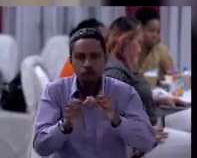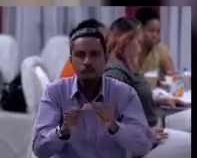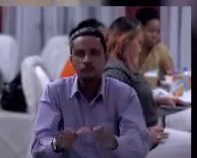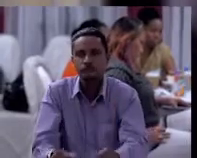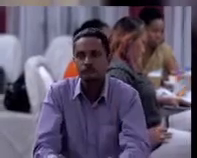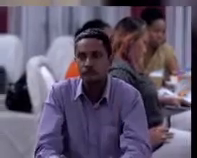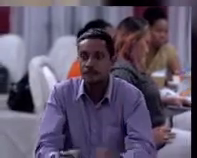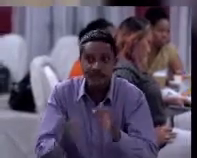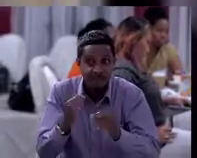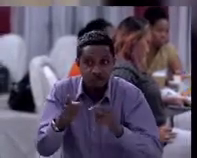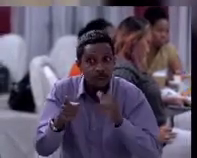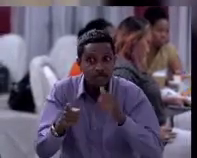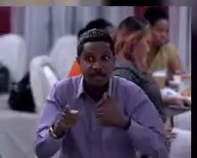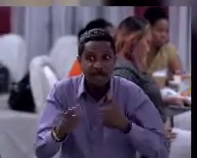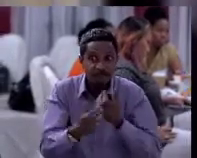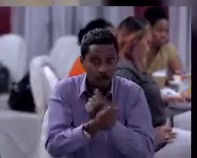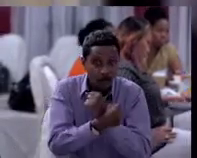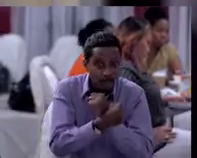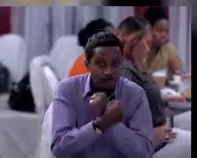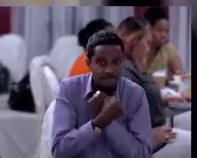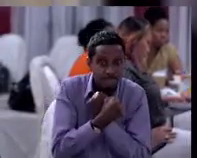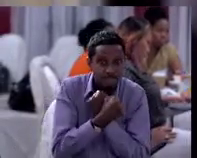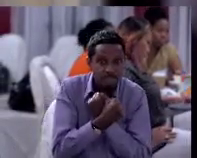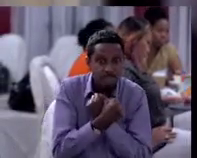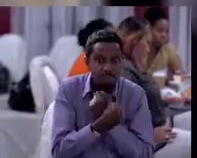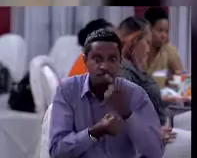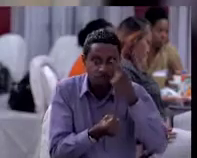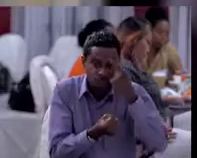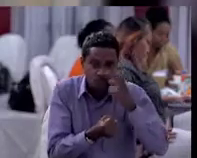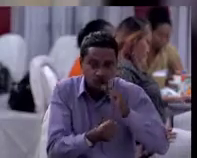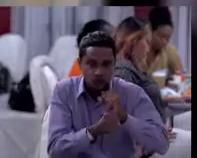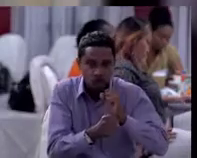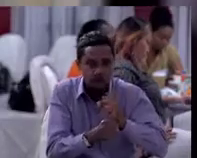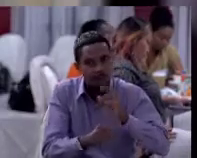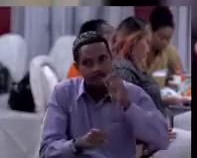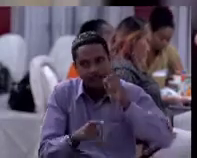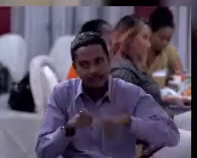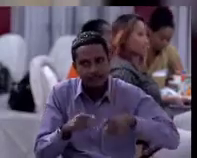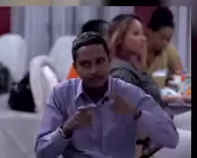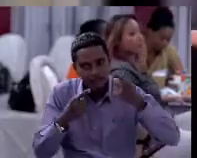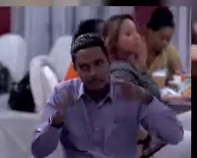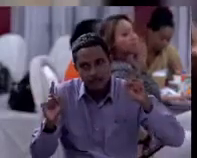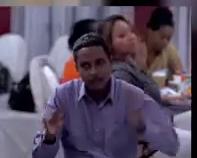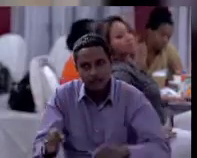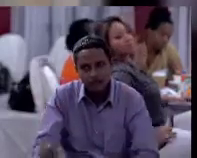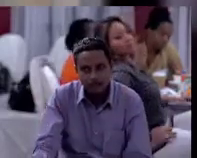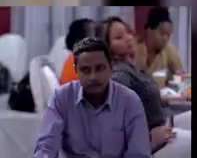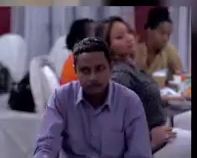creative industry, that's what it has to be. Because without the passion, you can't keep forging.